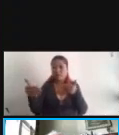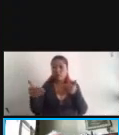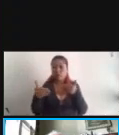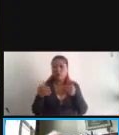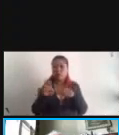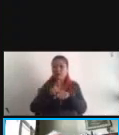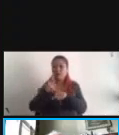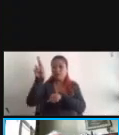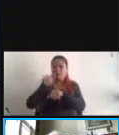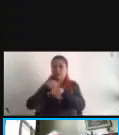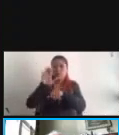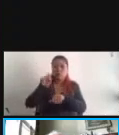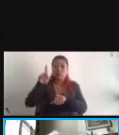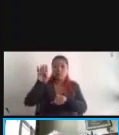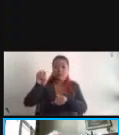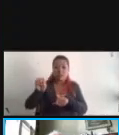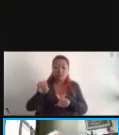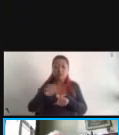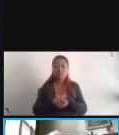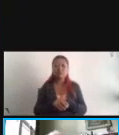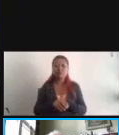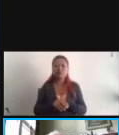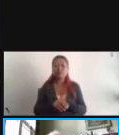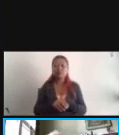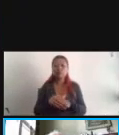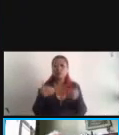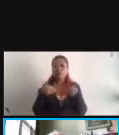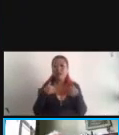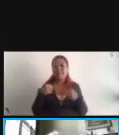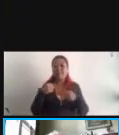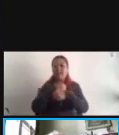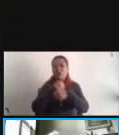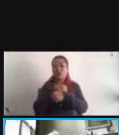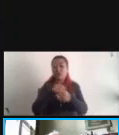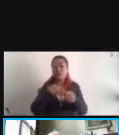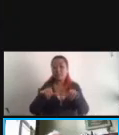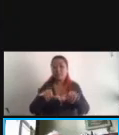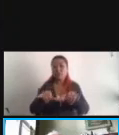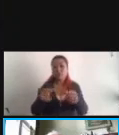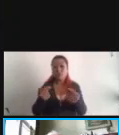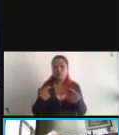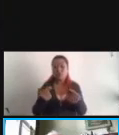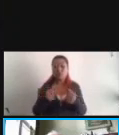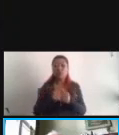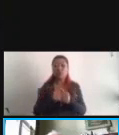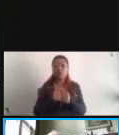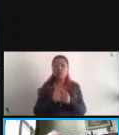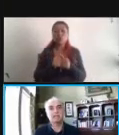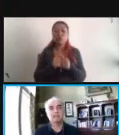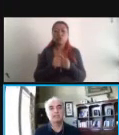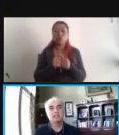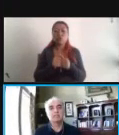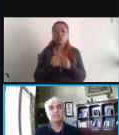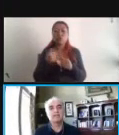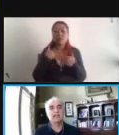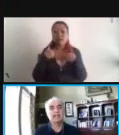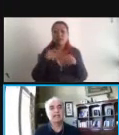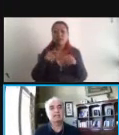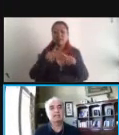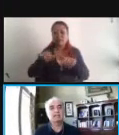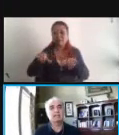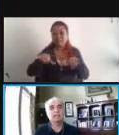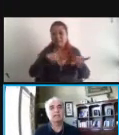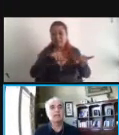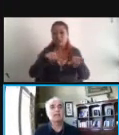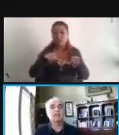different countermeasures to enable people of all types and to go forward, and we're looking to expand these standards to provide that